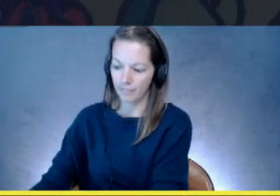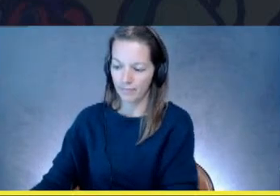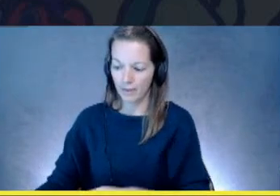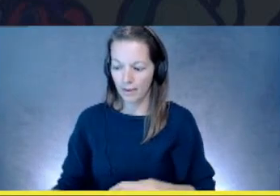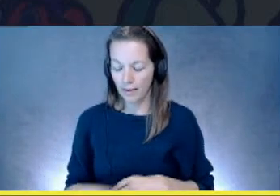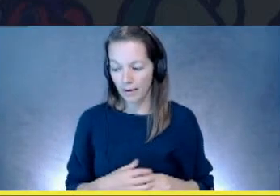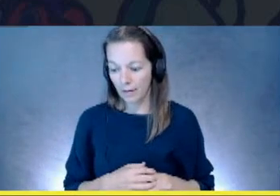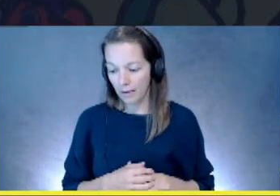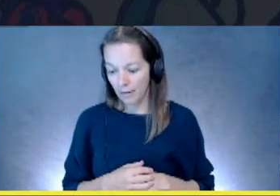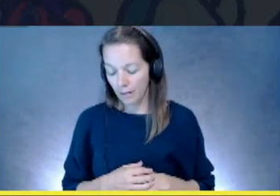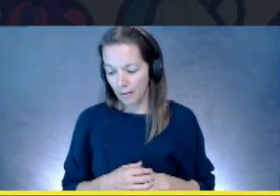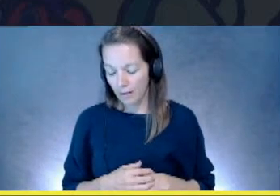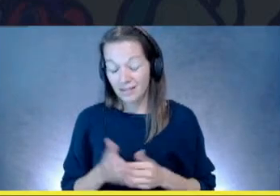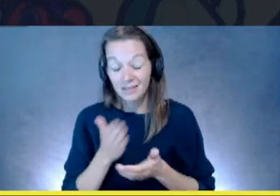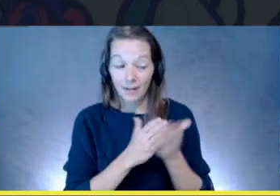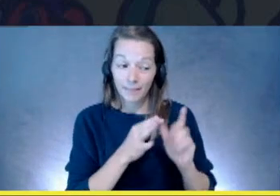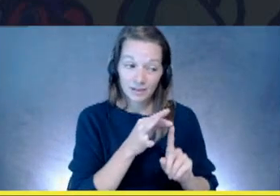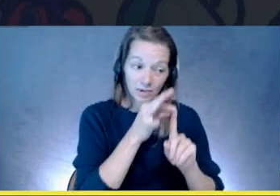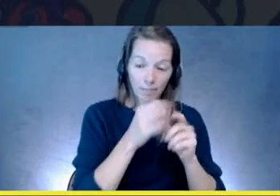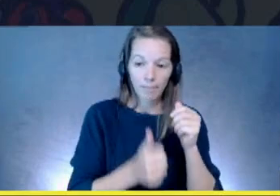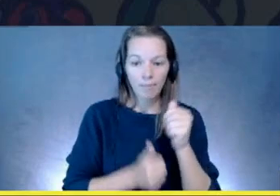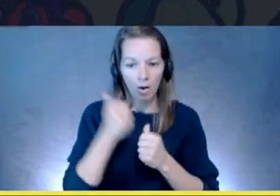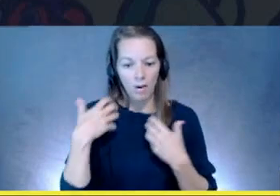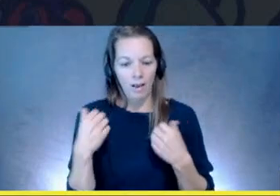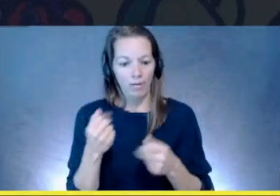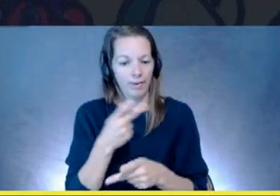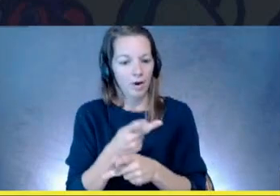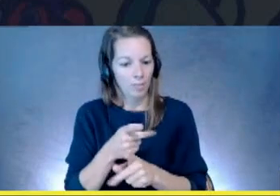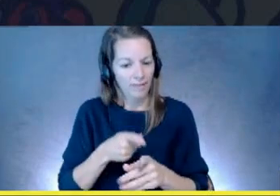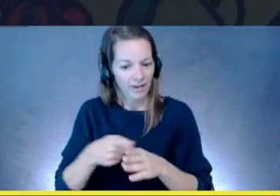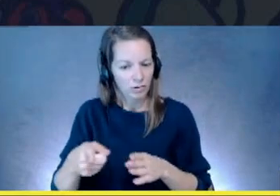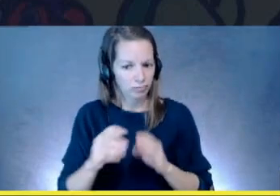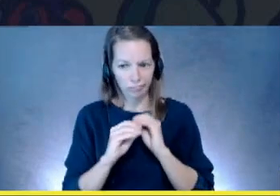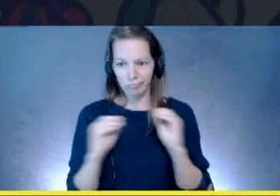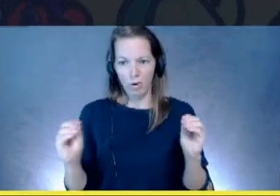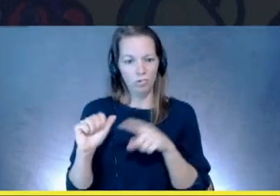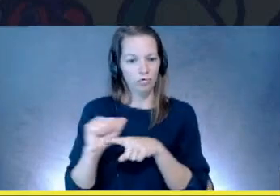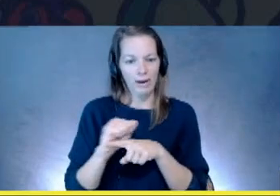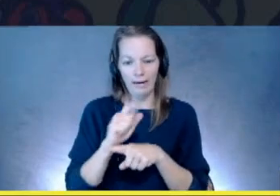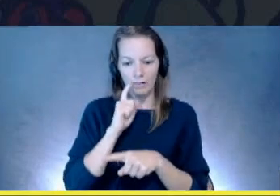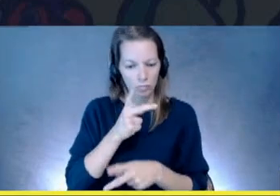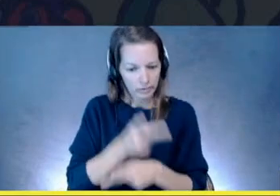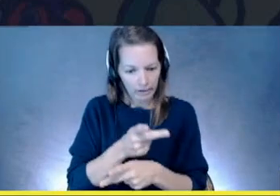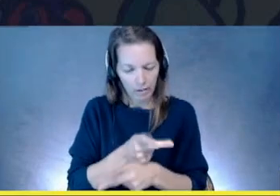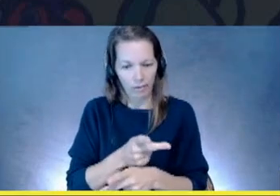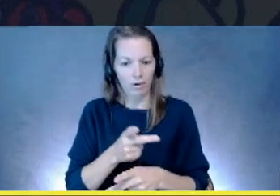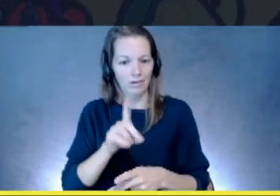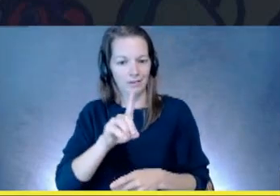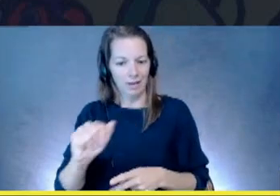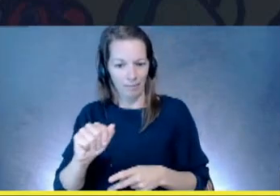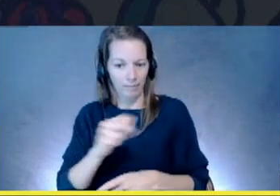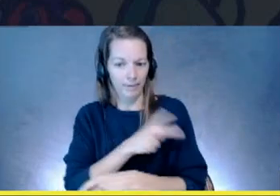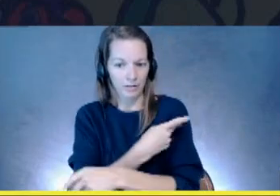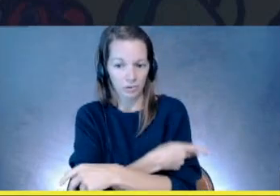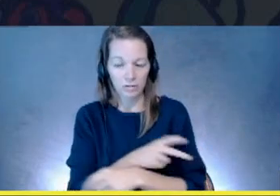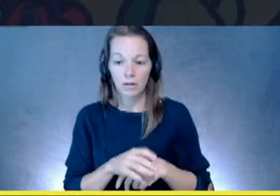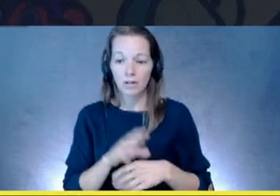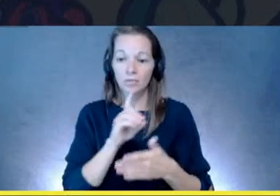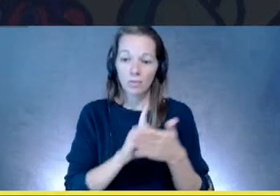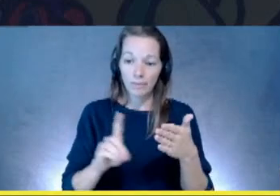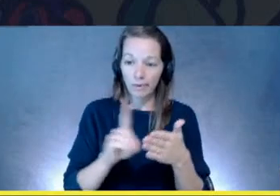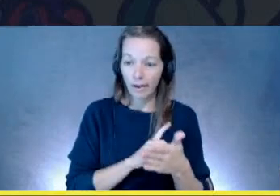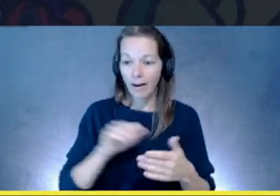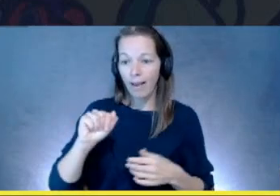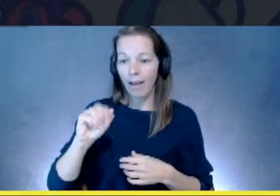healthcare professionals do not receive training about caring for patients with disabilities. Discriminatory and ableist attitudes